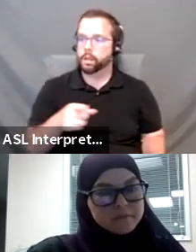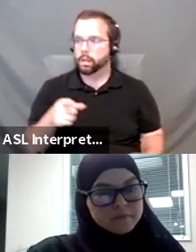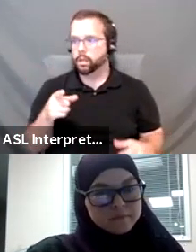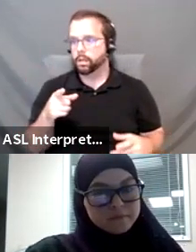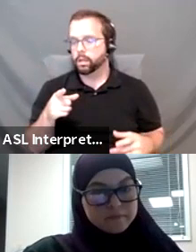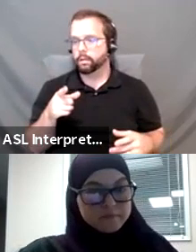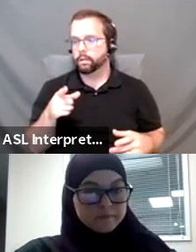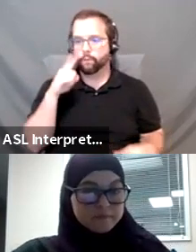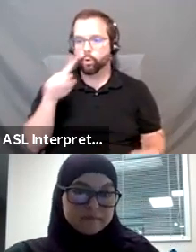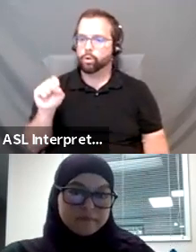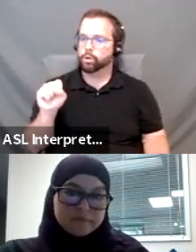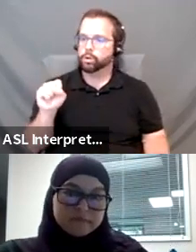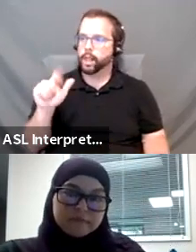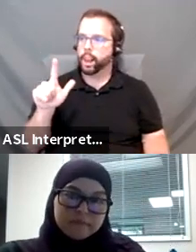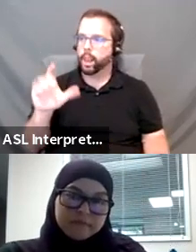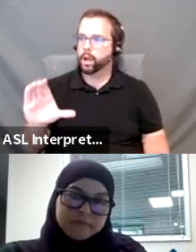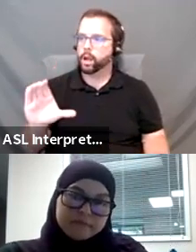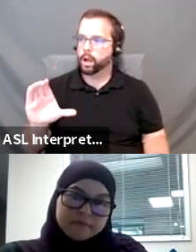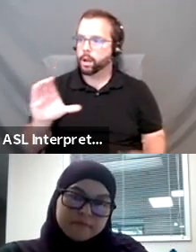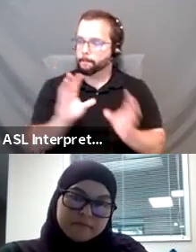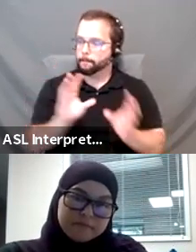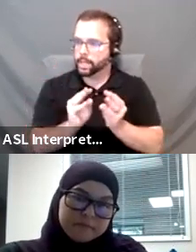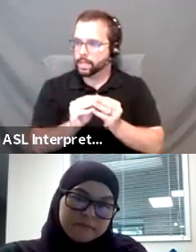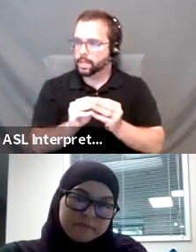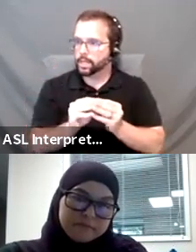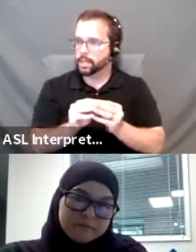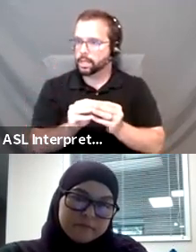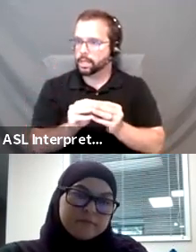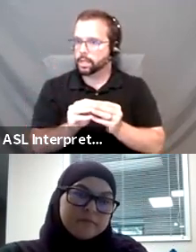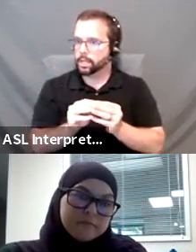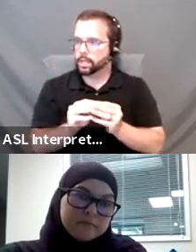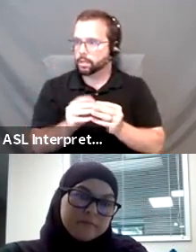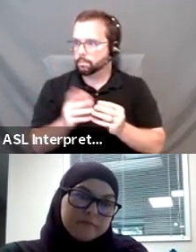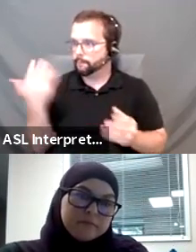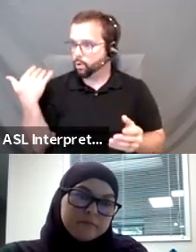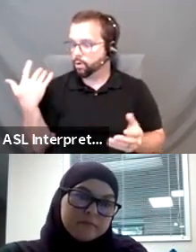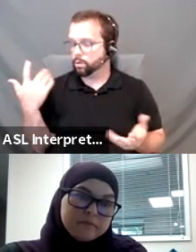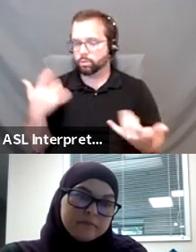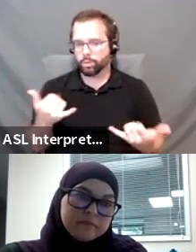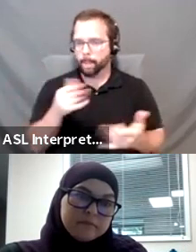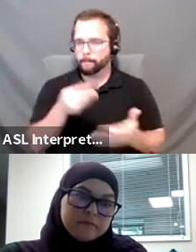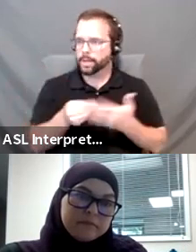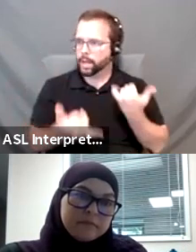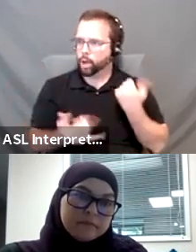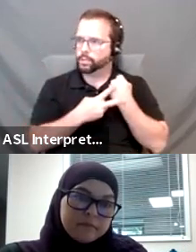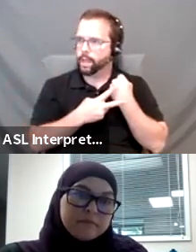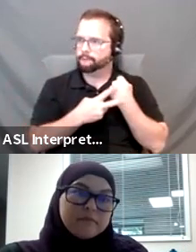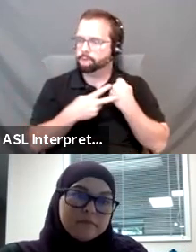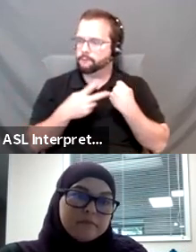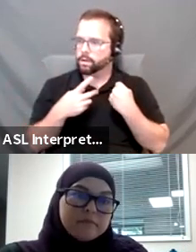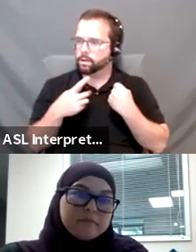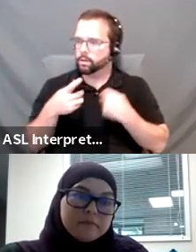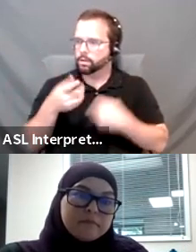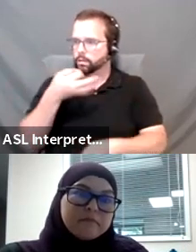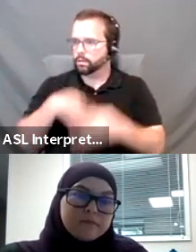now on Zoom. And so I've been able to shift some of the money that I had in my budget for travel